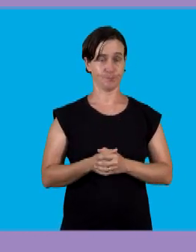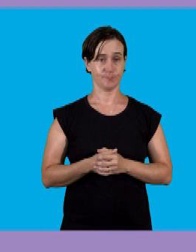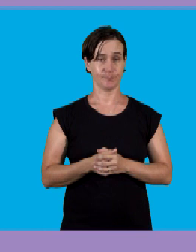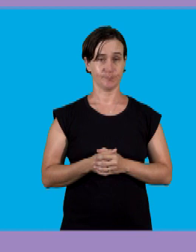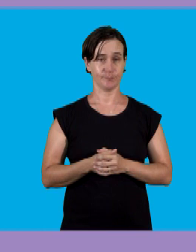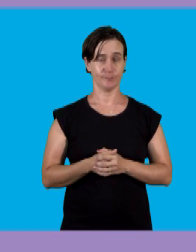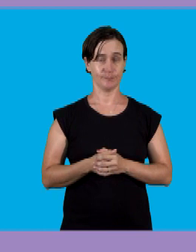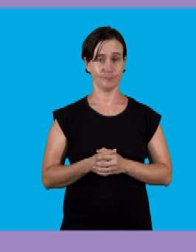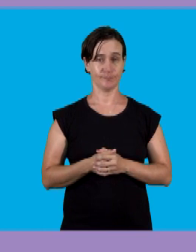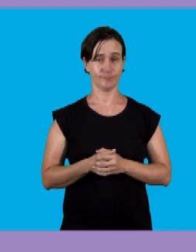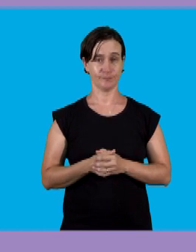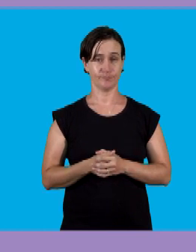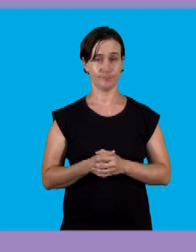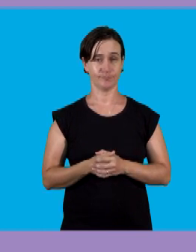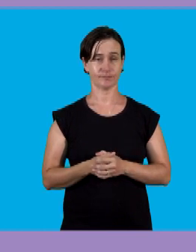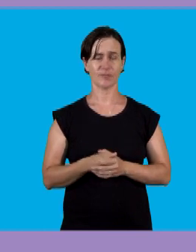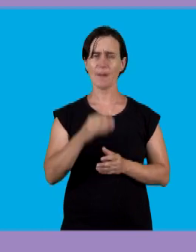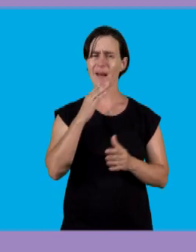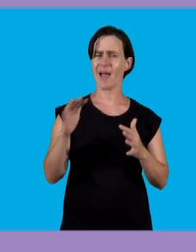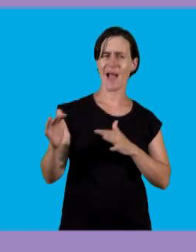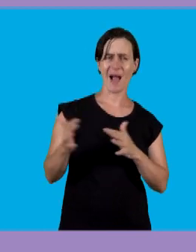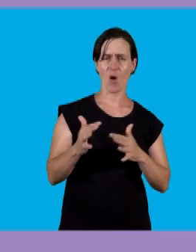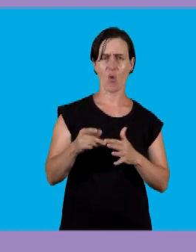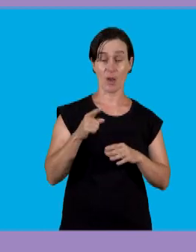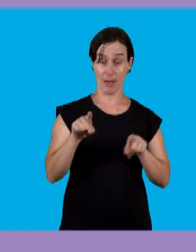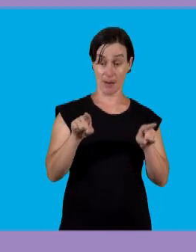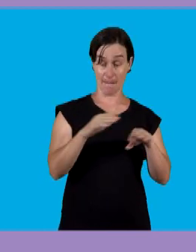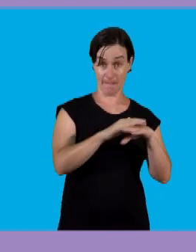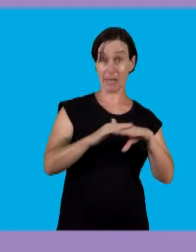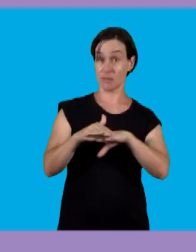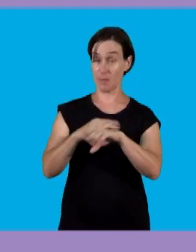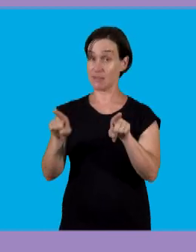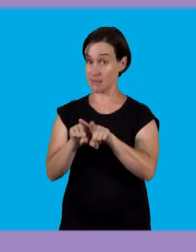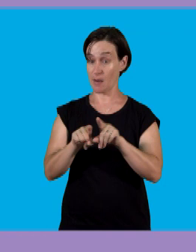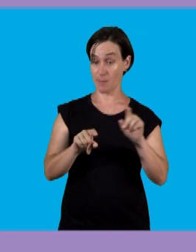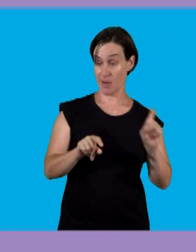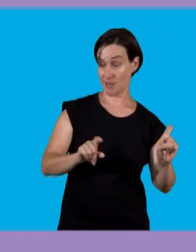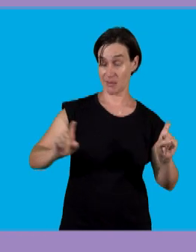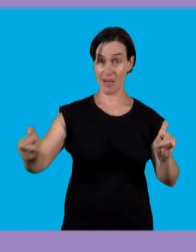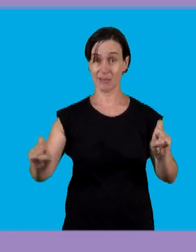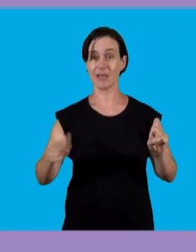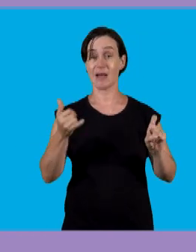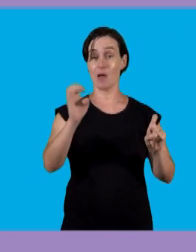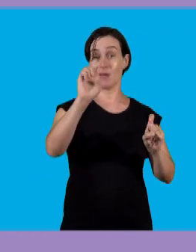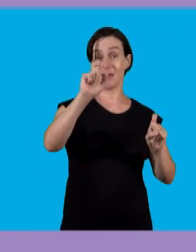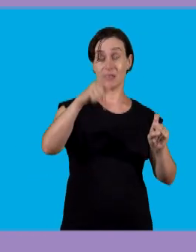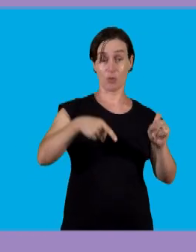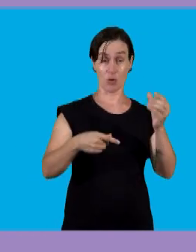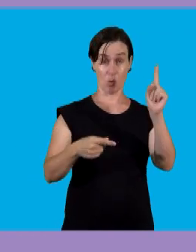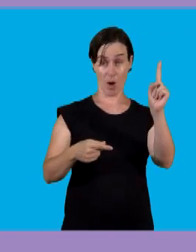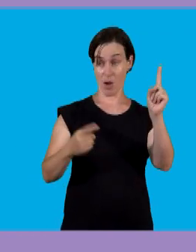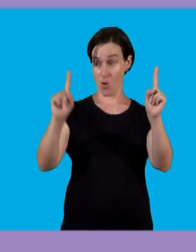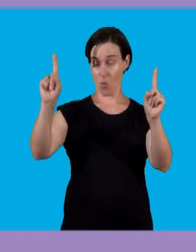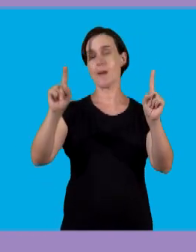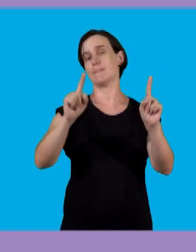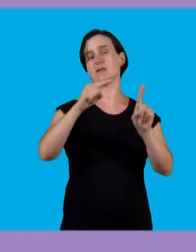multiply the variables as well, and because they have the same base, we are going to add the exponents. That will be a